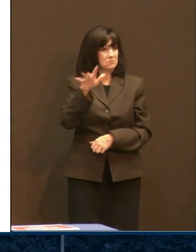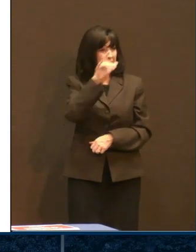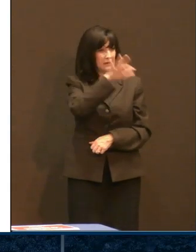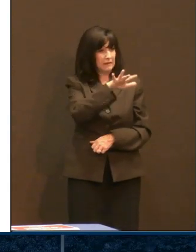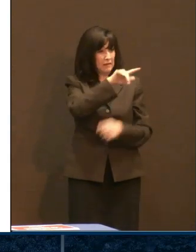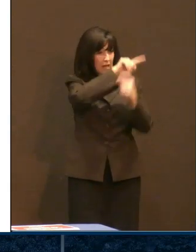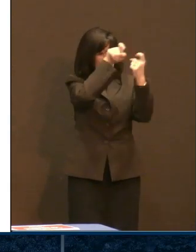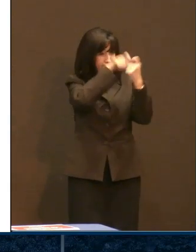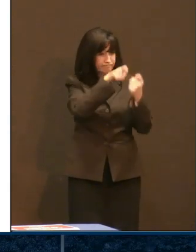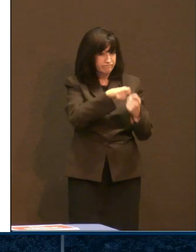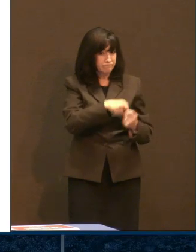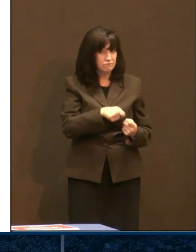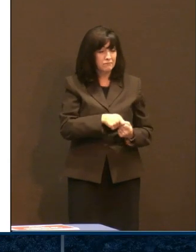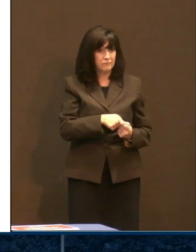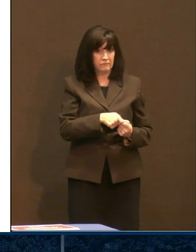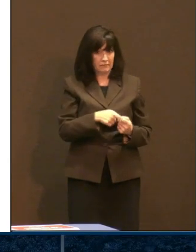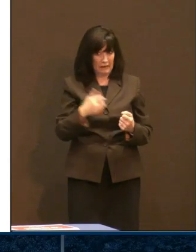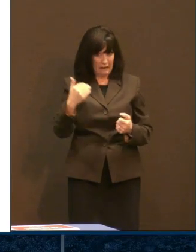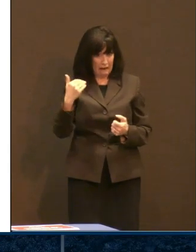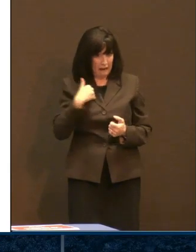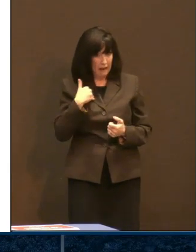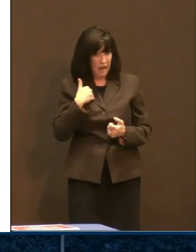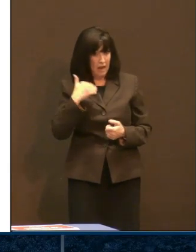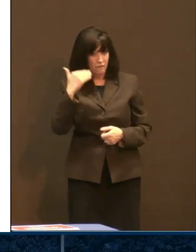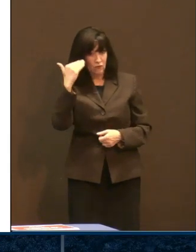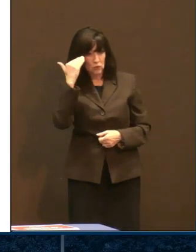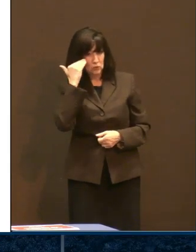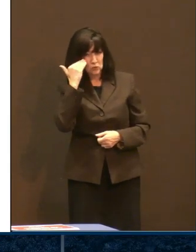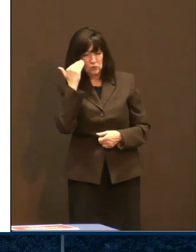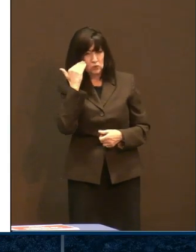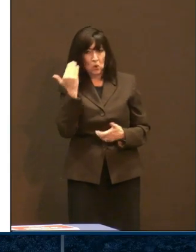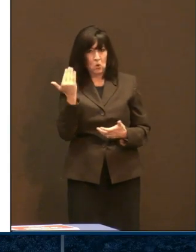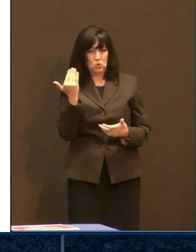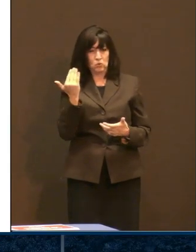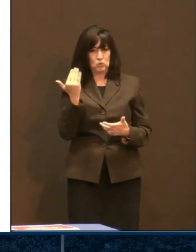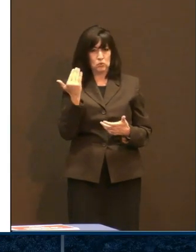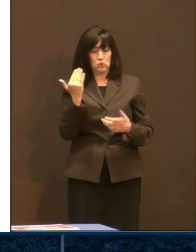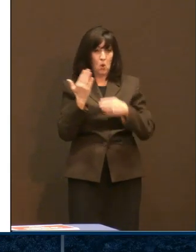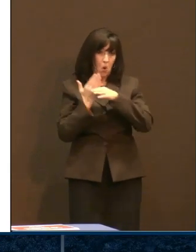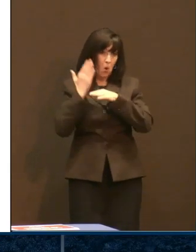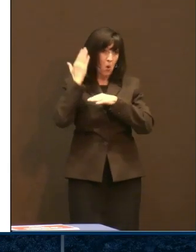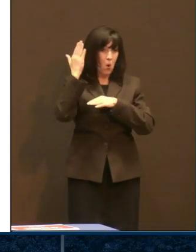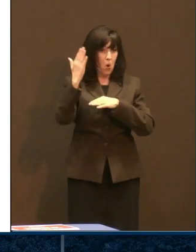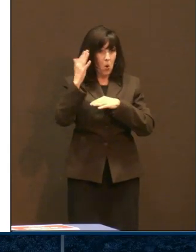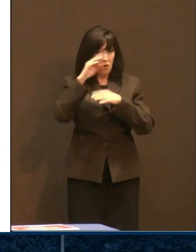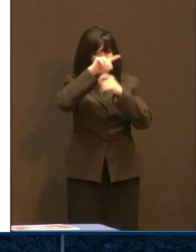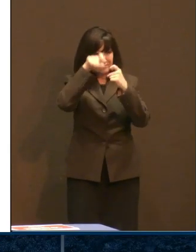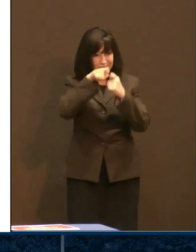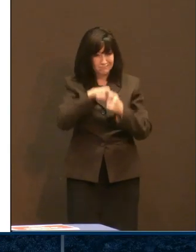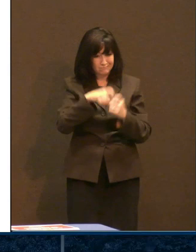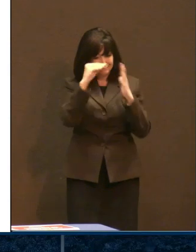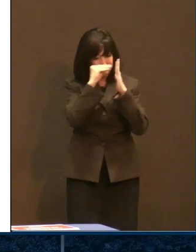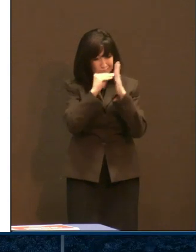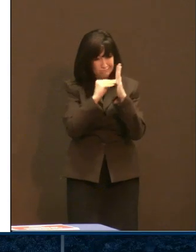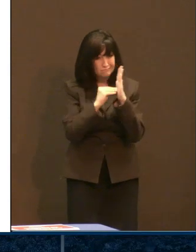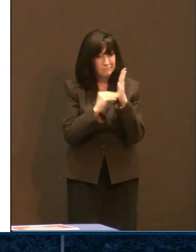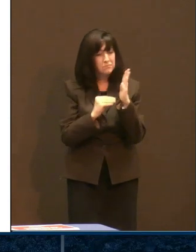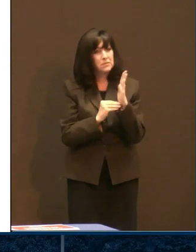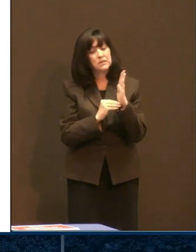minority communities, arguably it's over testing or testing beyond the percentage in the population, but that's a function